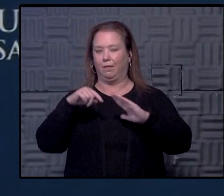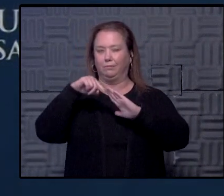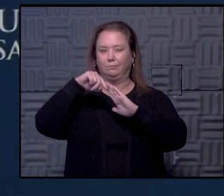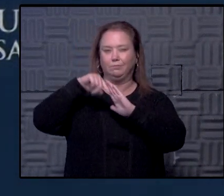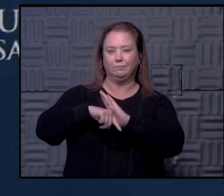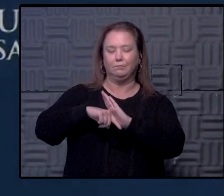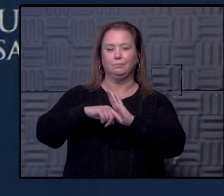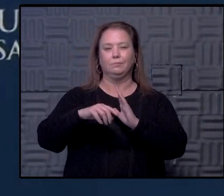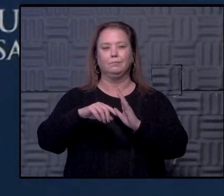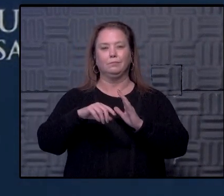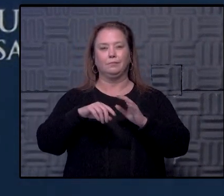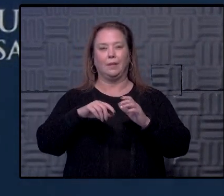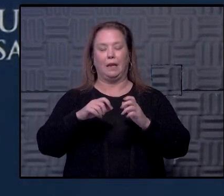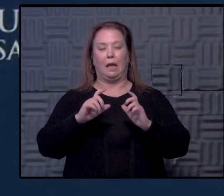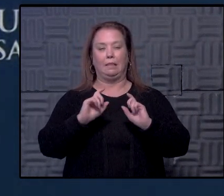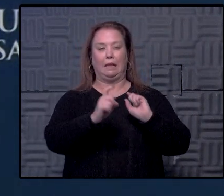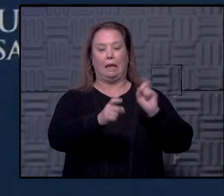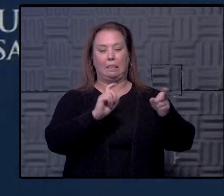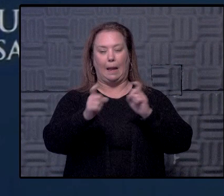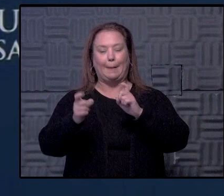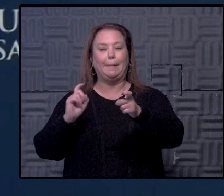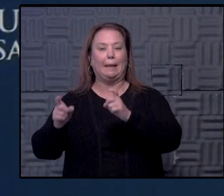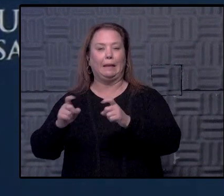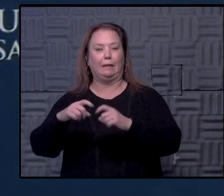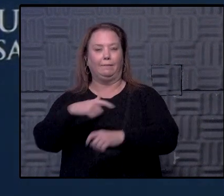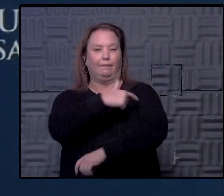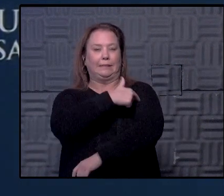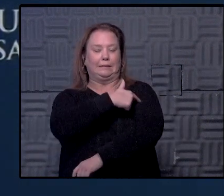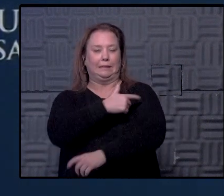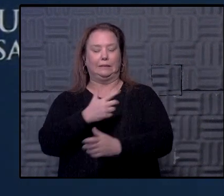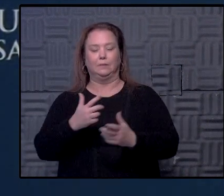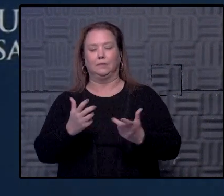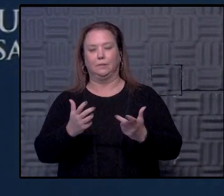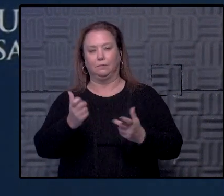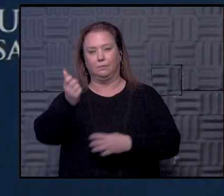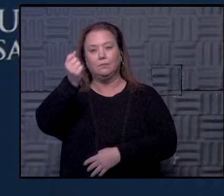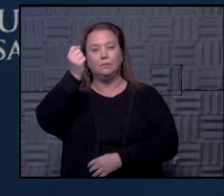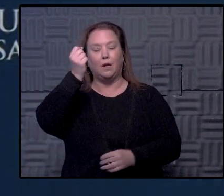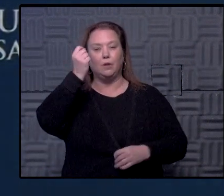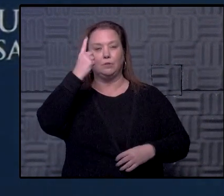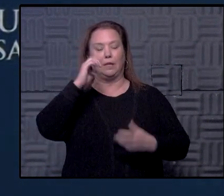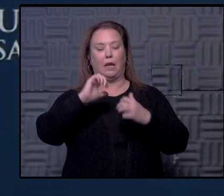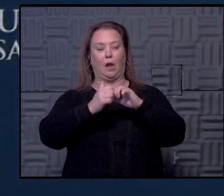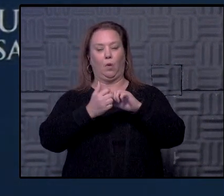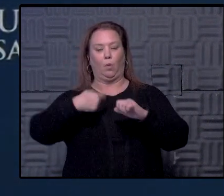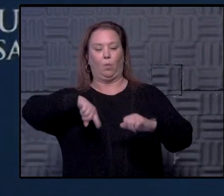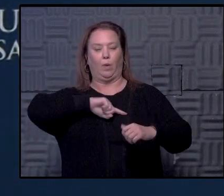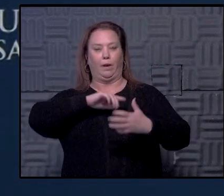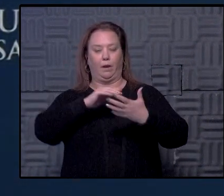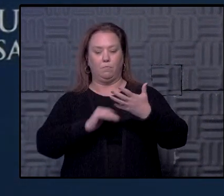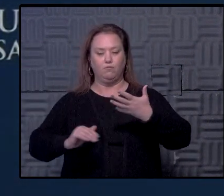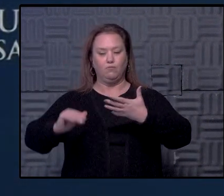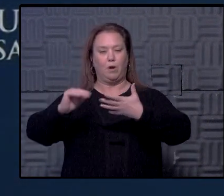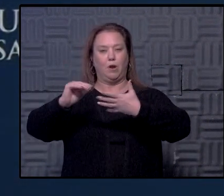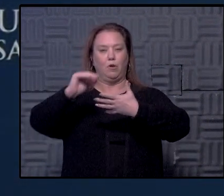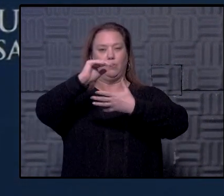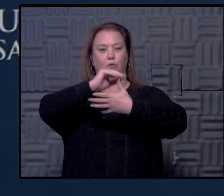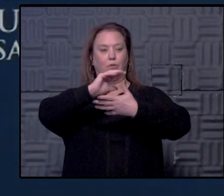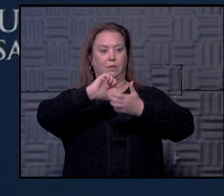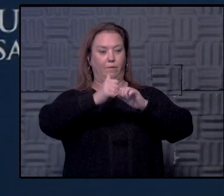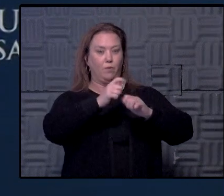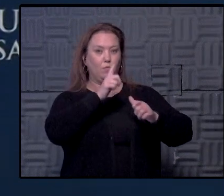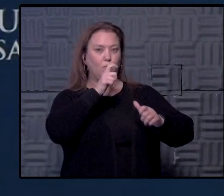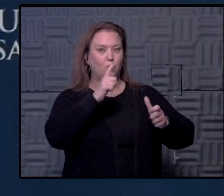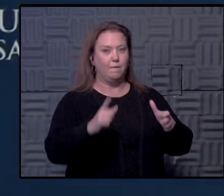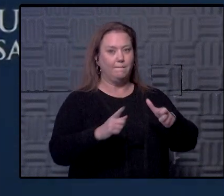in regards to the allotment that we're going to receive, exactly understanding how we're going to prioritize the